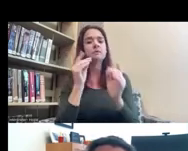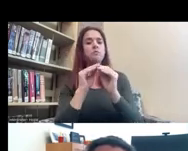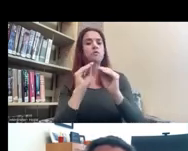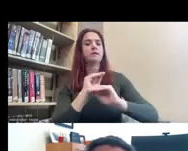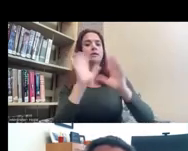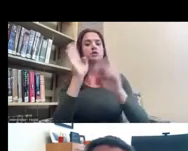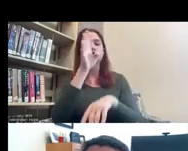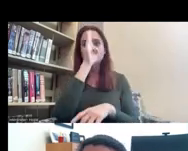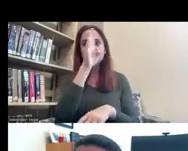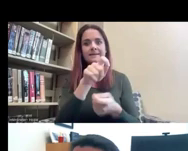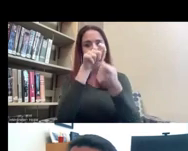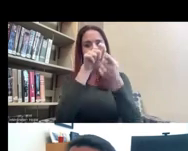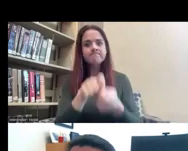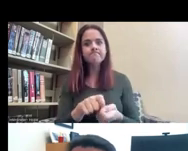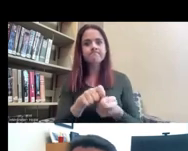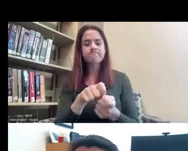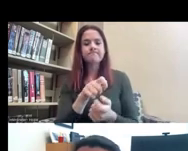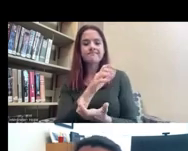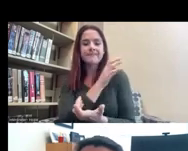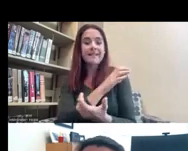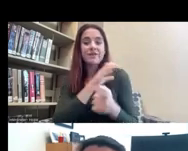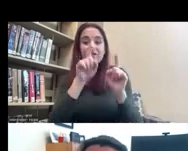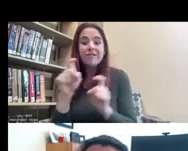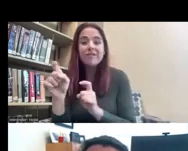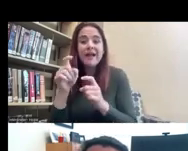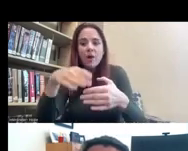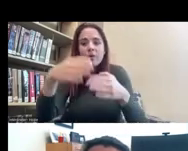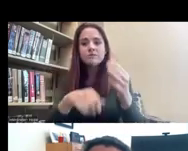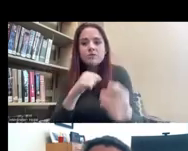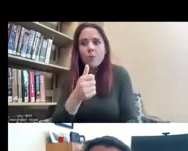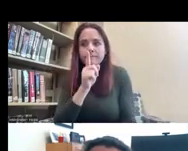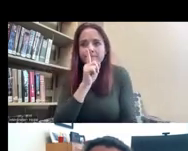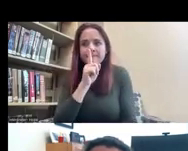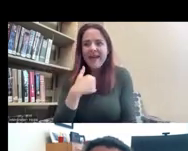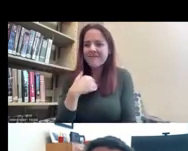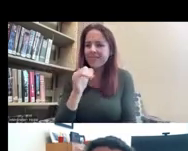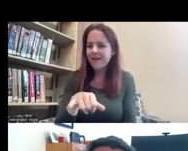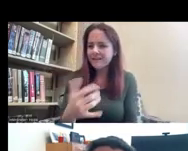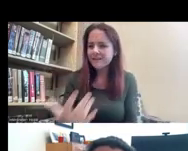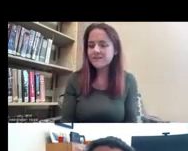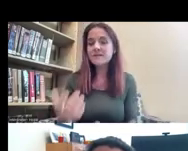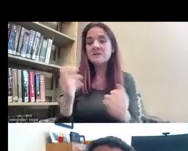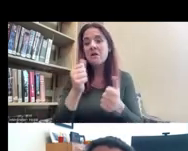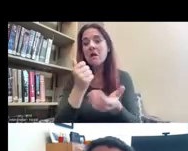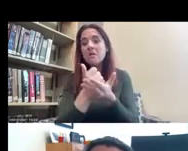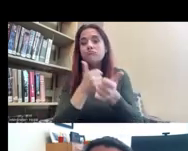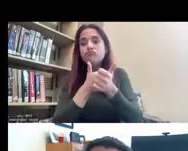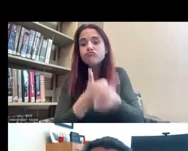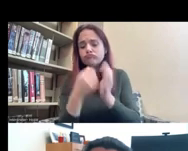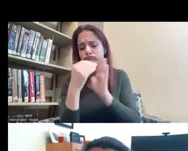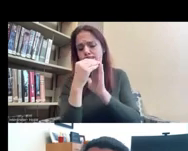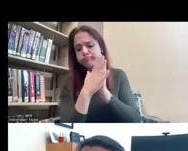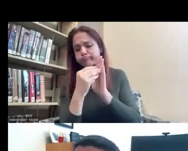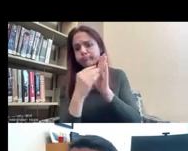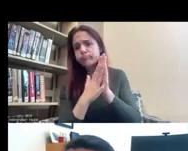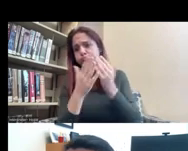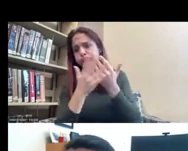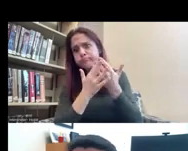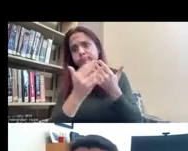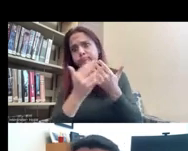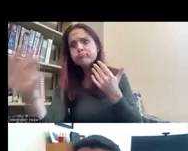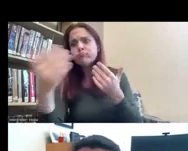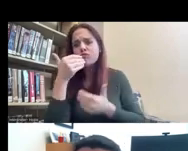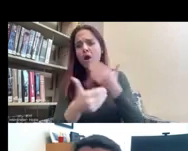direct details that clinical outcomes cannot. They can help us track progress longitudinally. They can